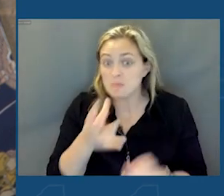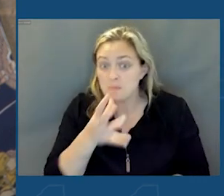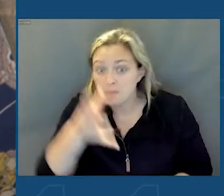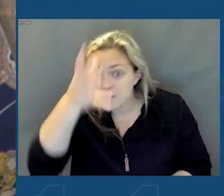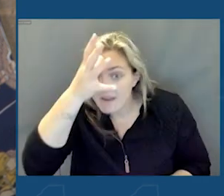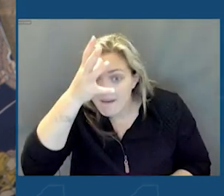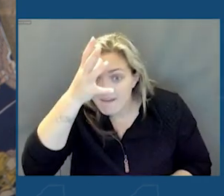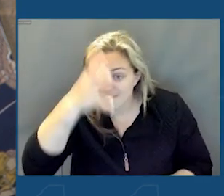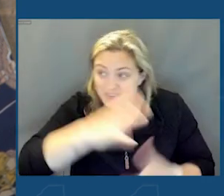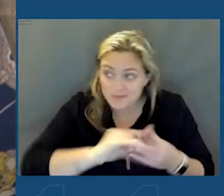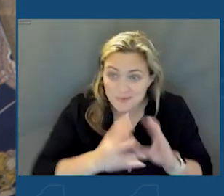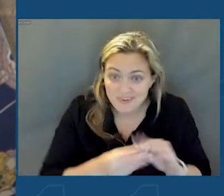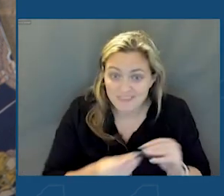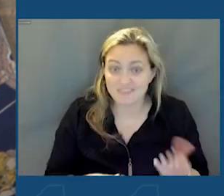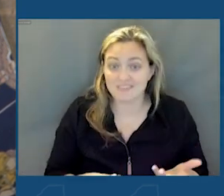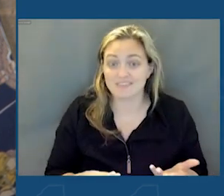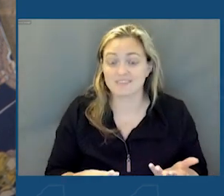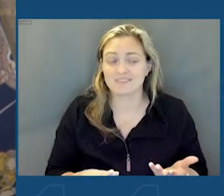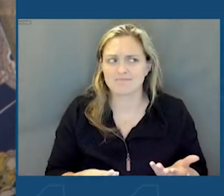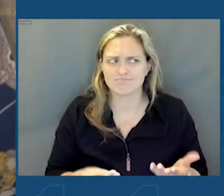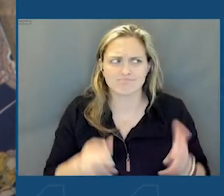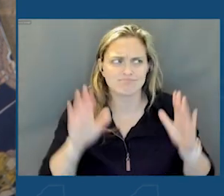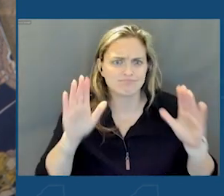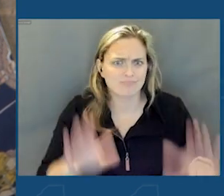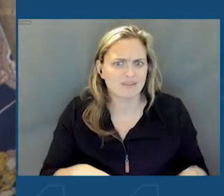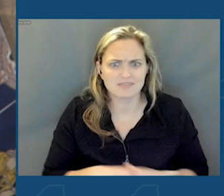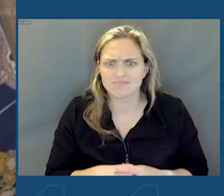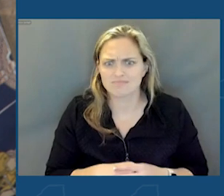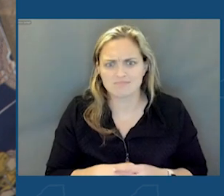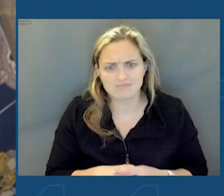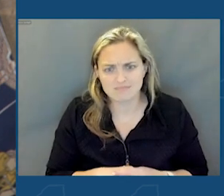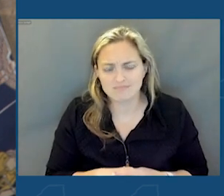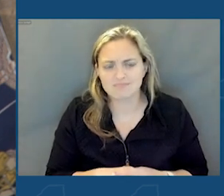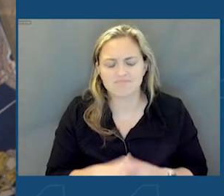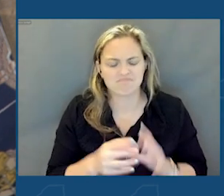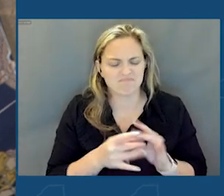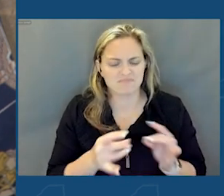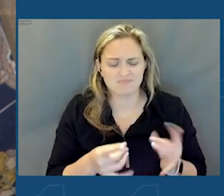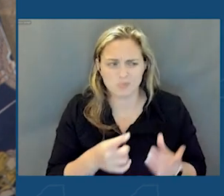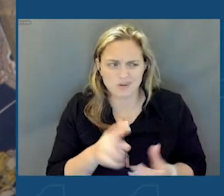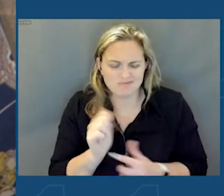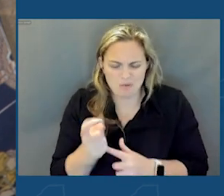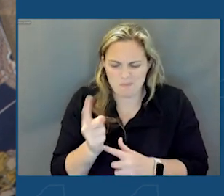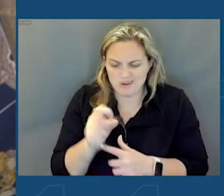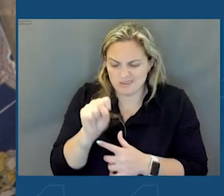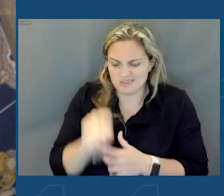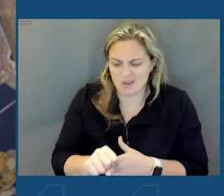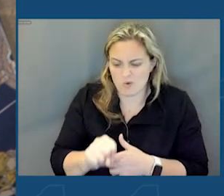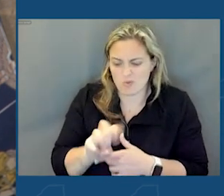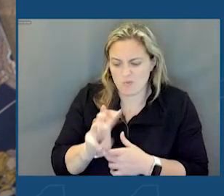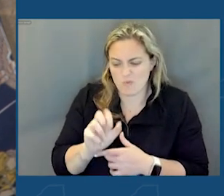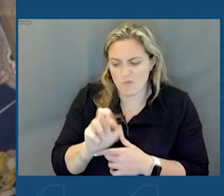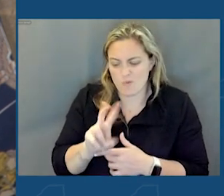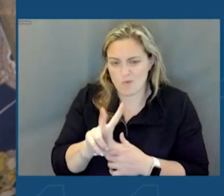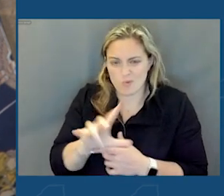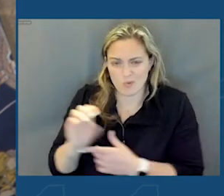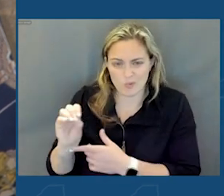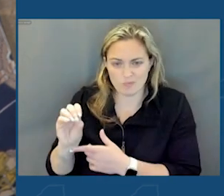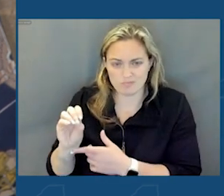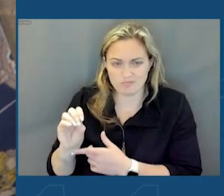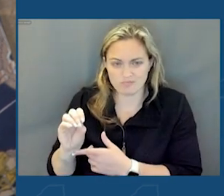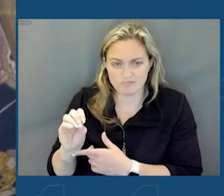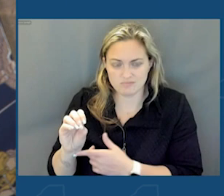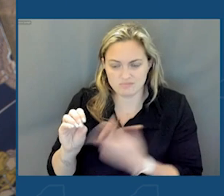stories, and it's extraordinary. As I mentioned, we're just literally 10 minutes south of Waterloo. What